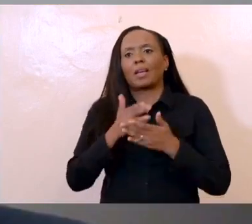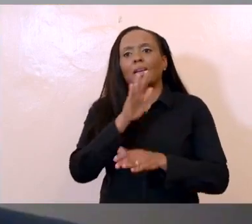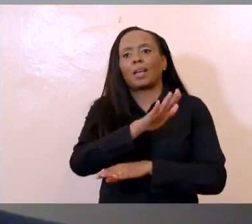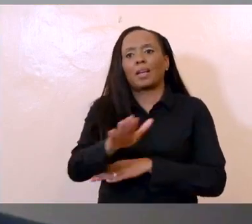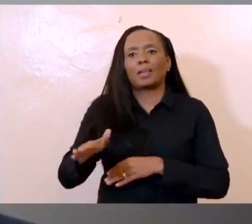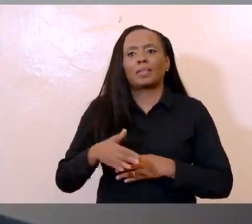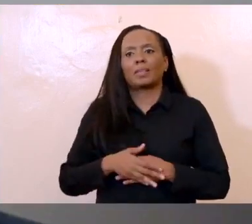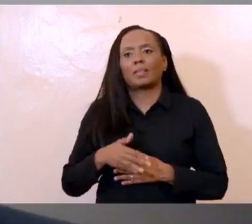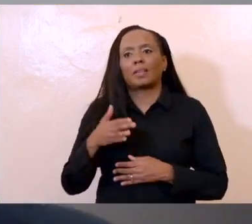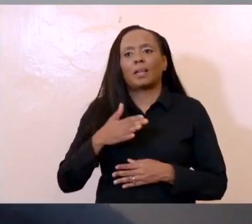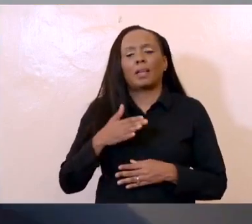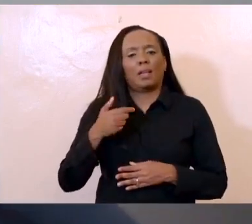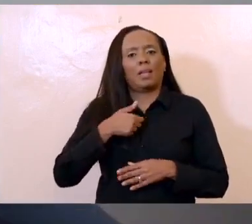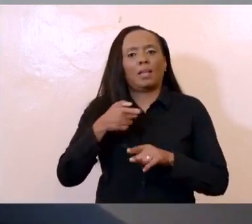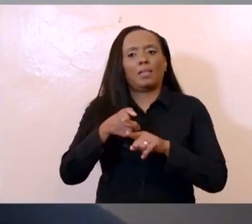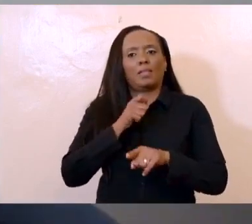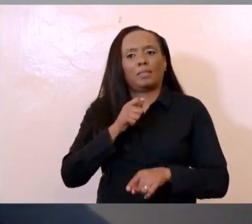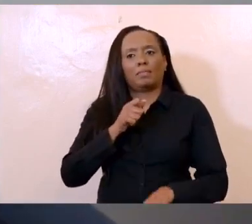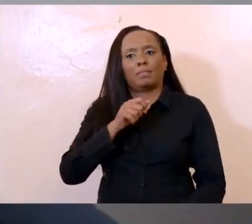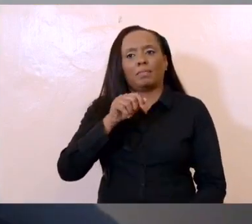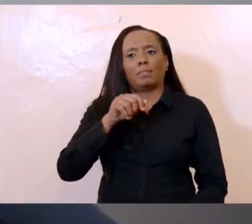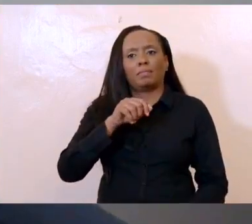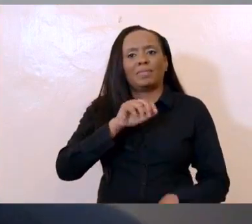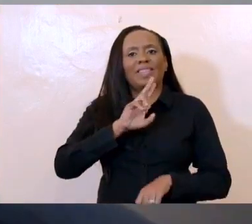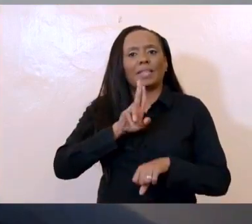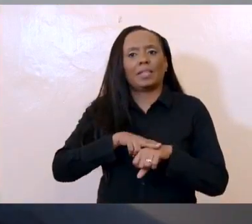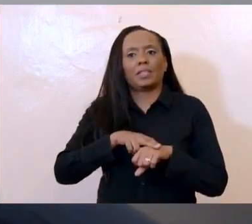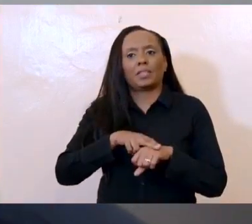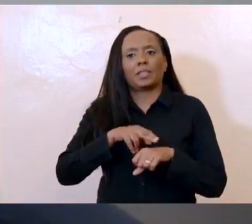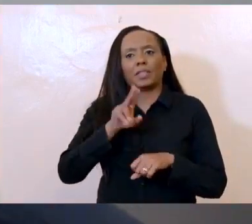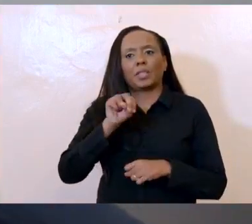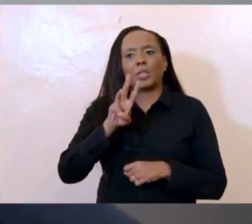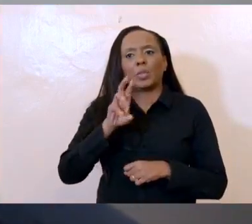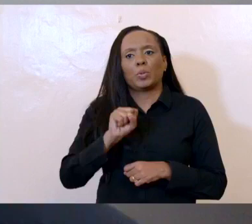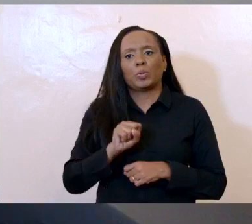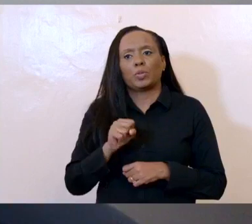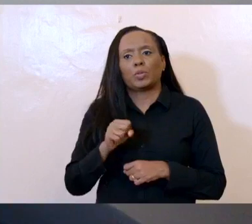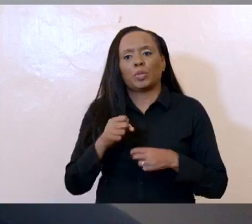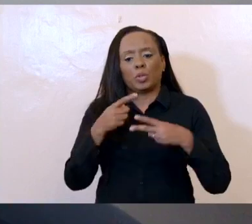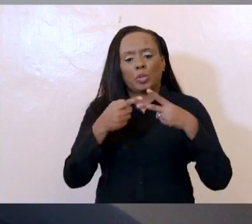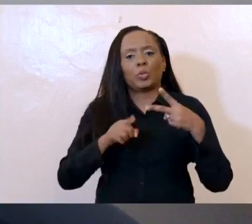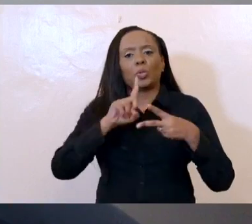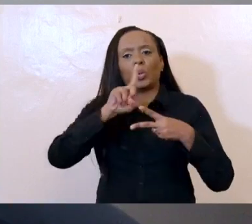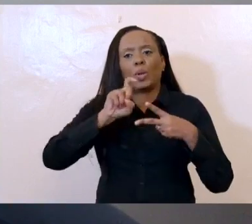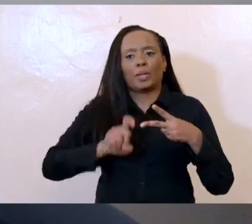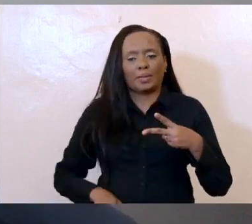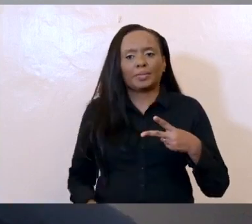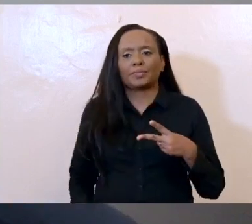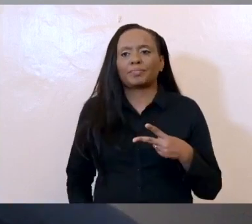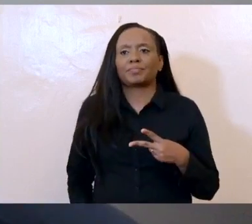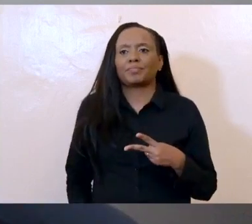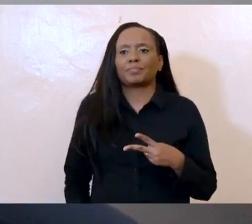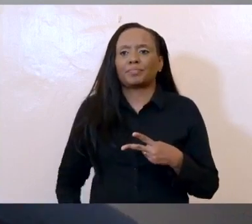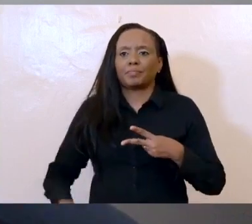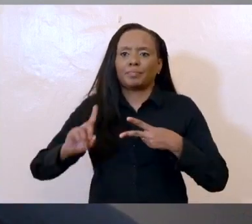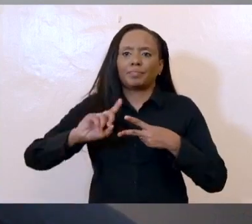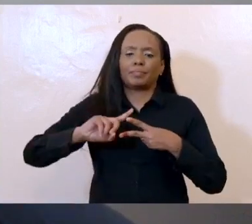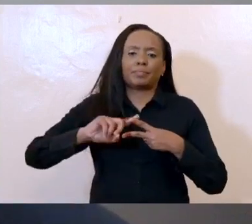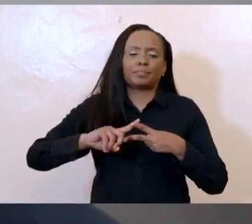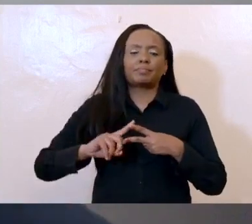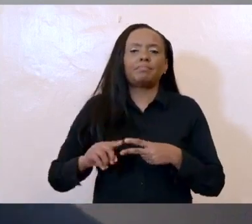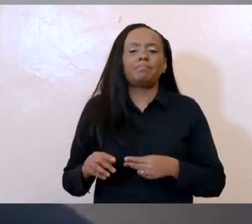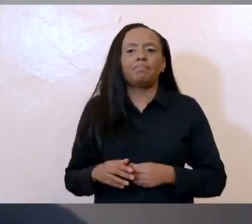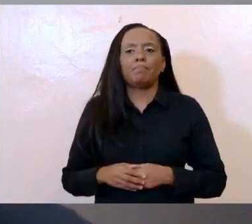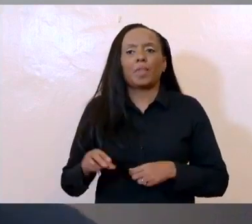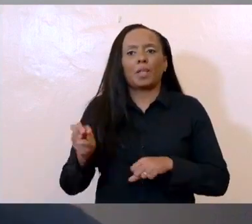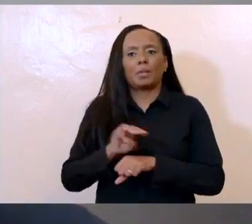Colville Munzi, Nation News. Just two questions from me. Firstly, you sent out, the ministry sent out a